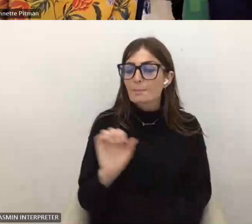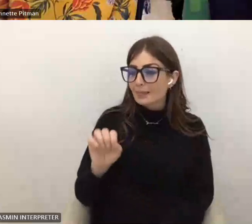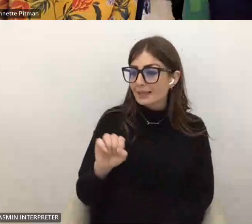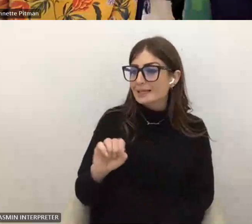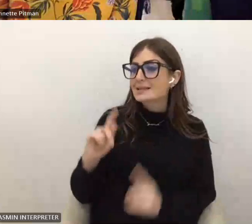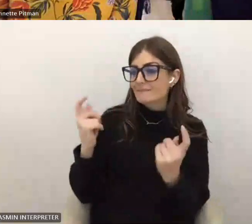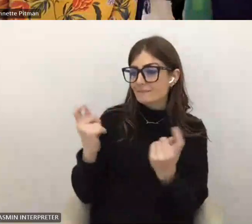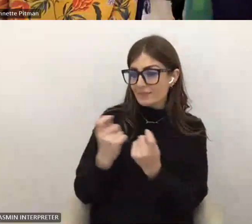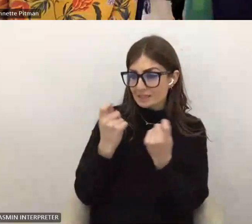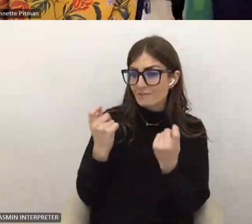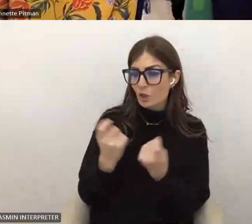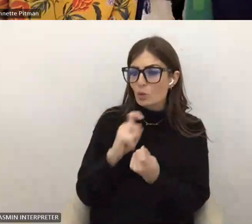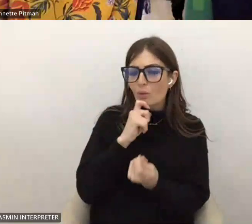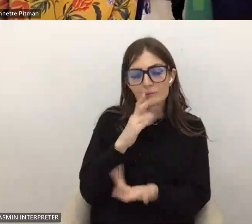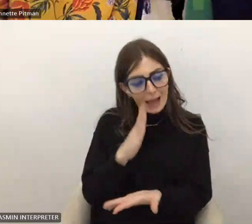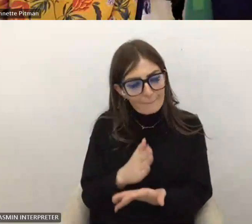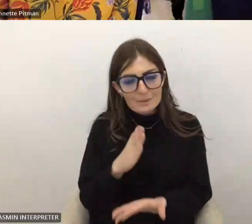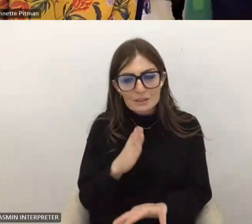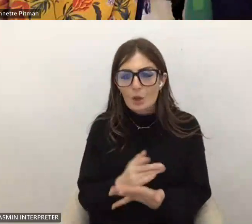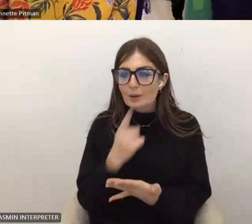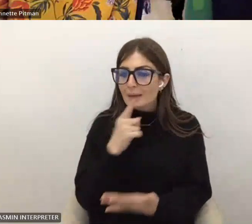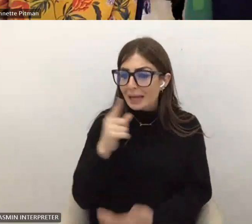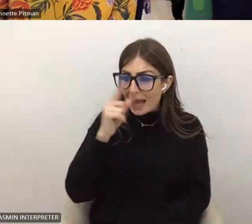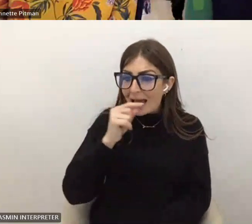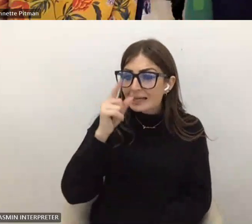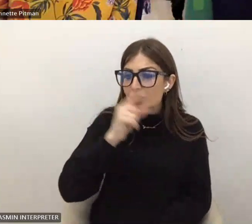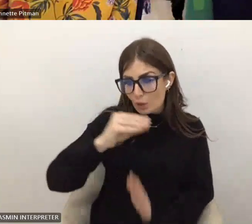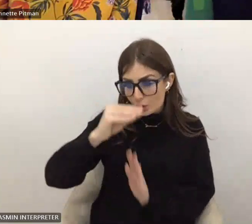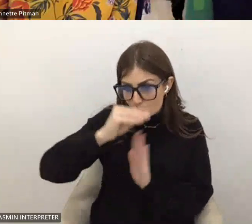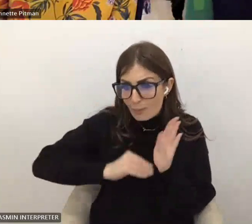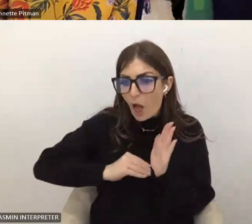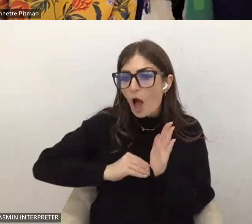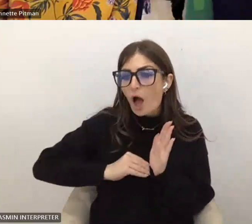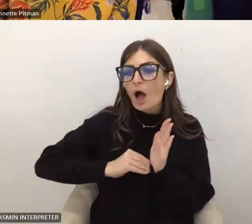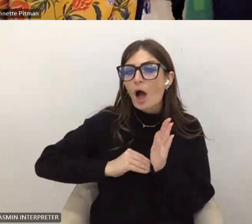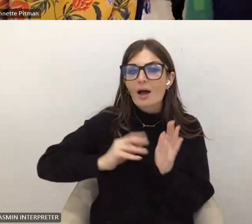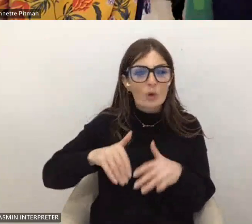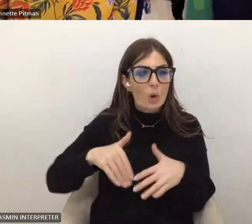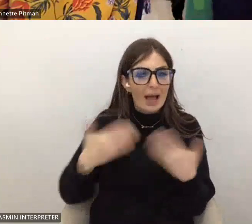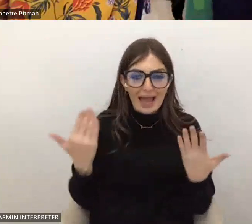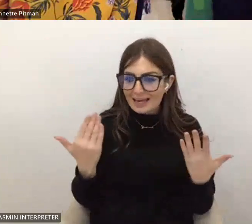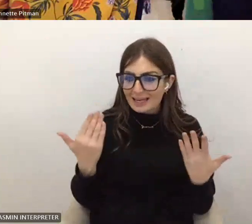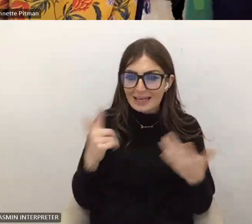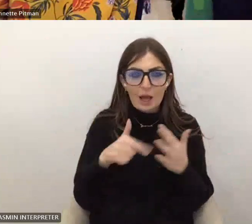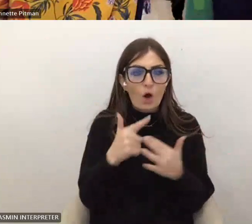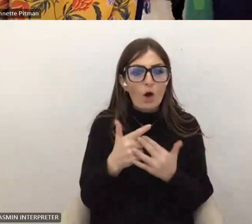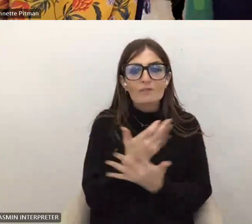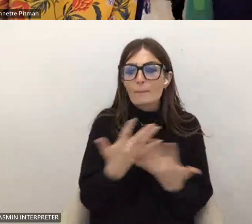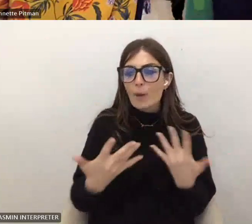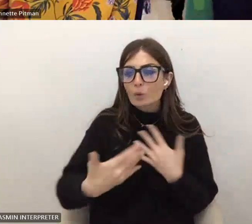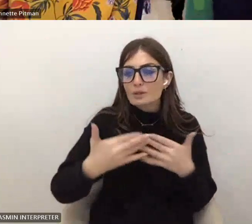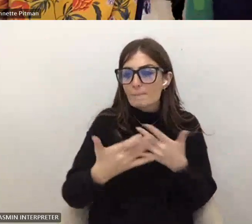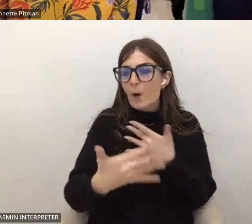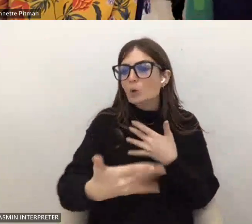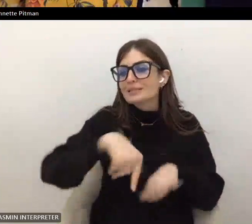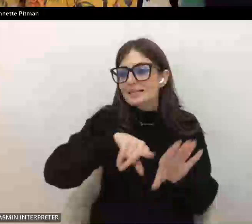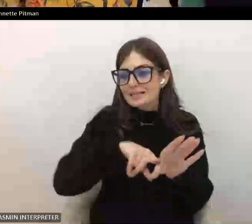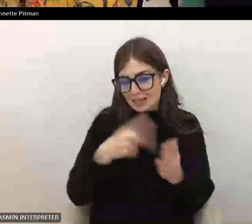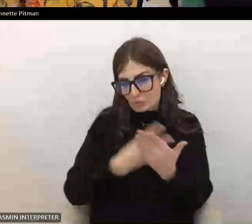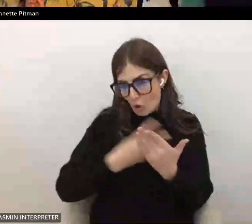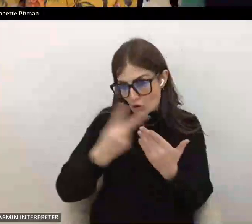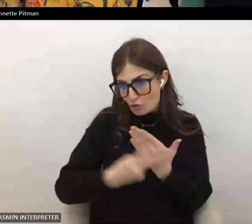Festivals will absolutely be eligible to apply for any of the multi-year programs, as